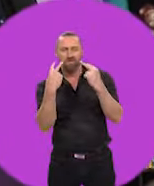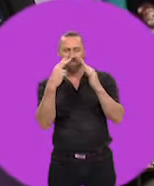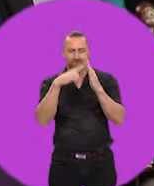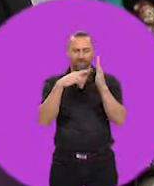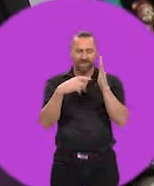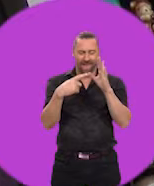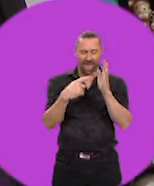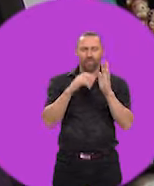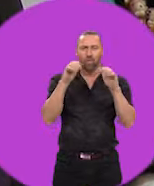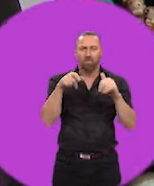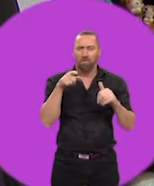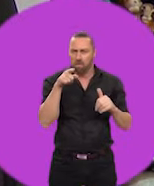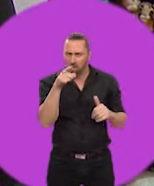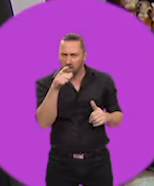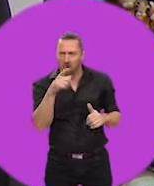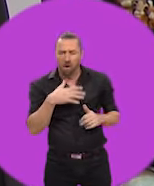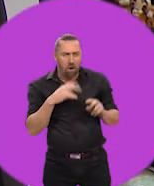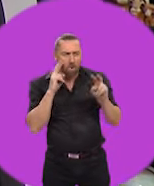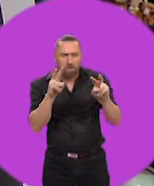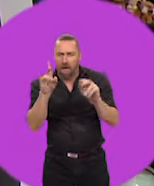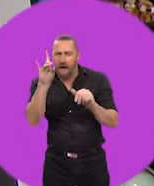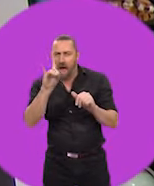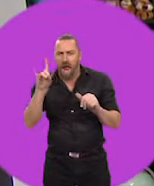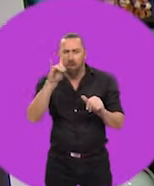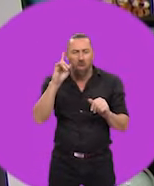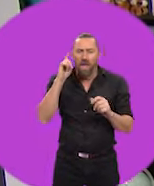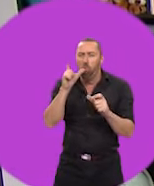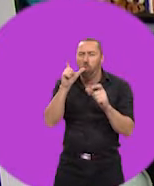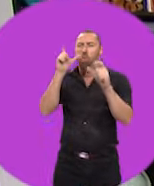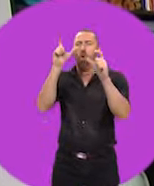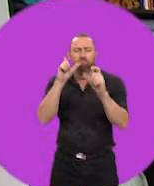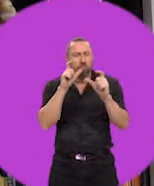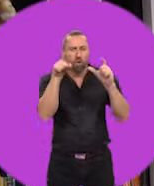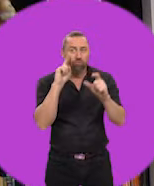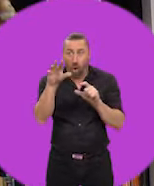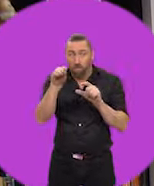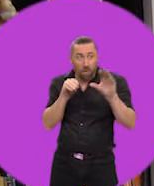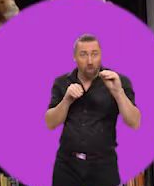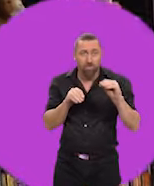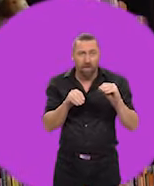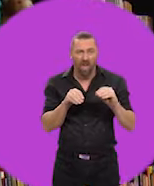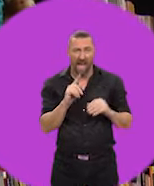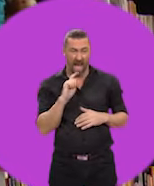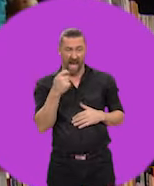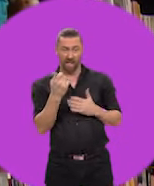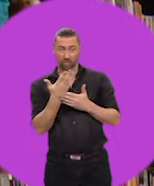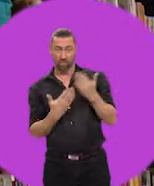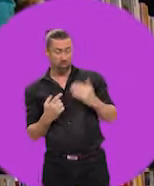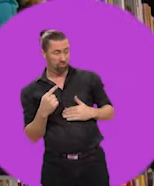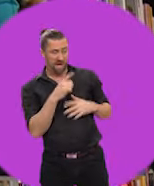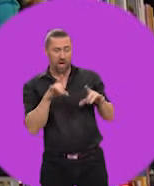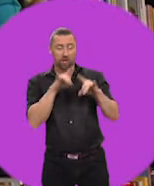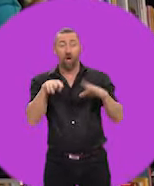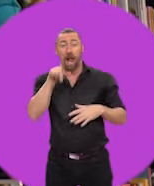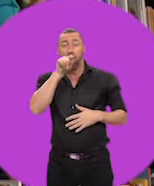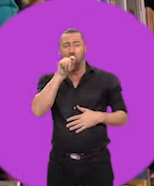at Home. Have you ever listened to an animal and tried to mimic the sound it makes? Well, up next, we have a story about an Australian bird